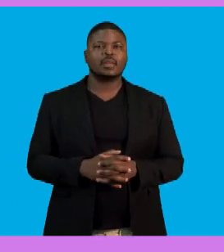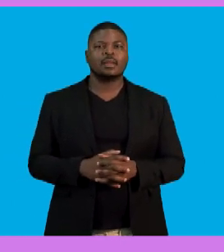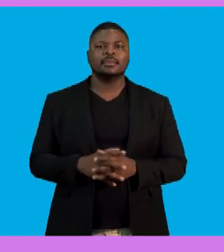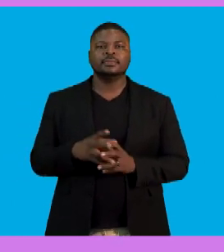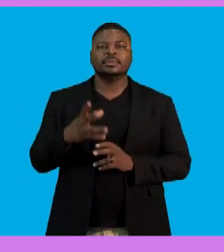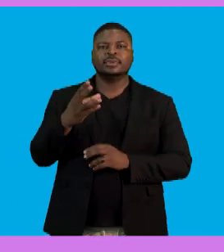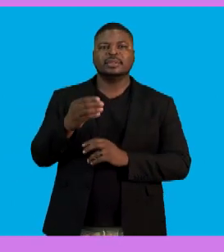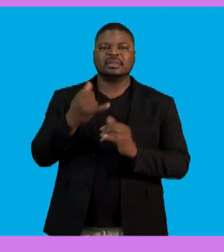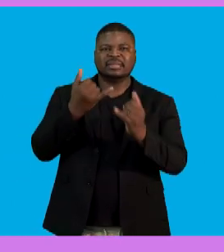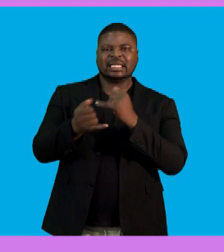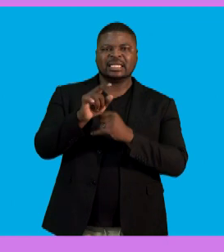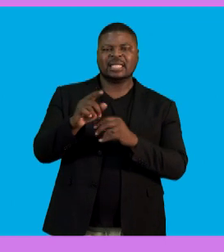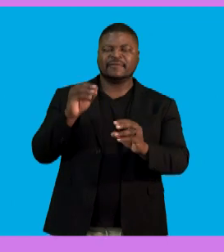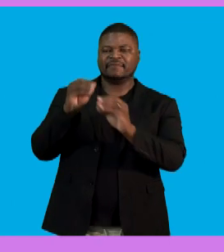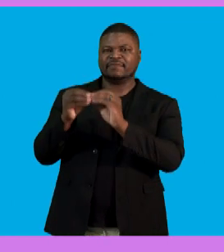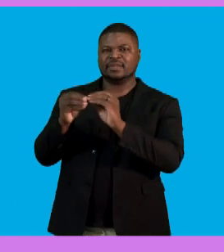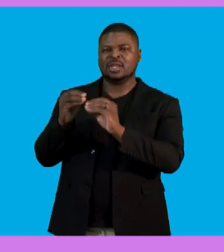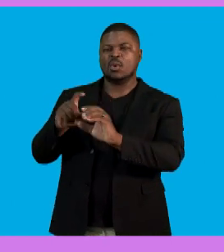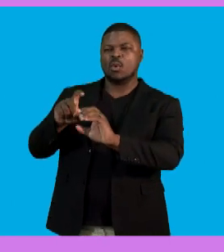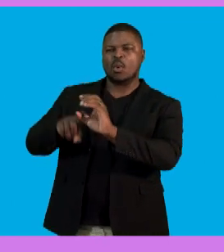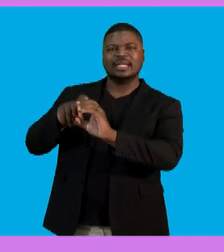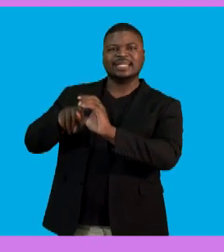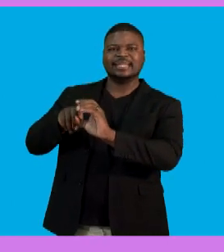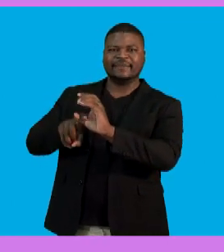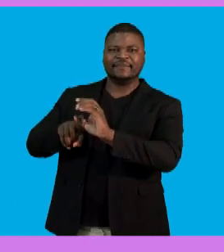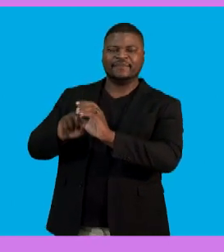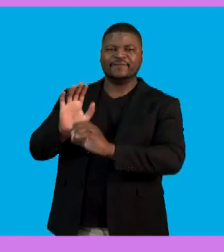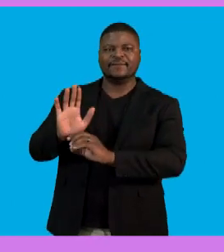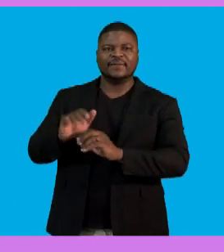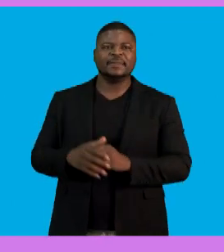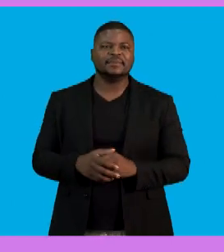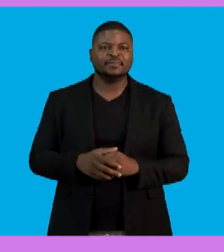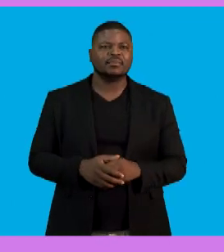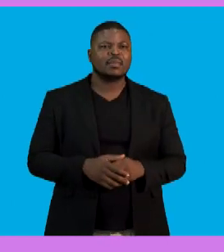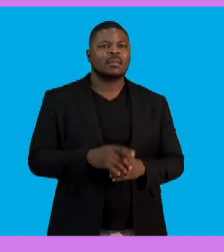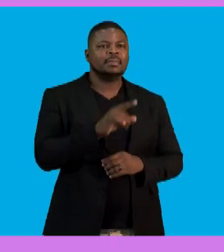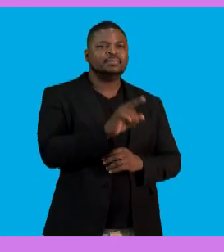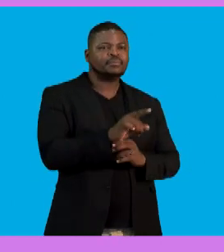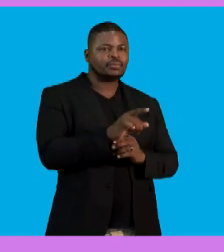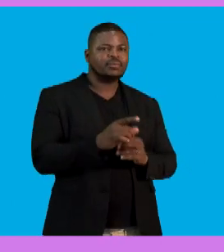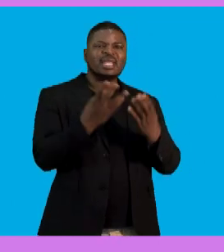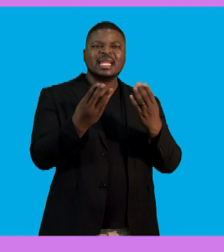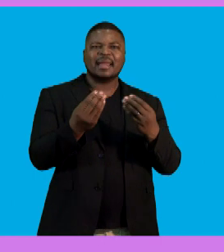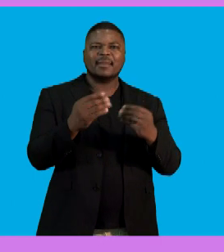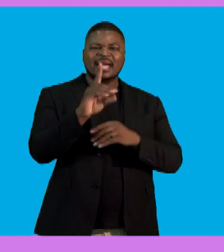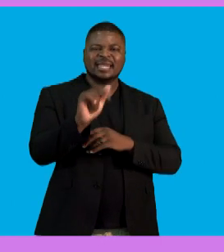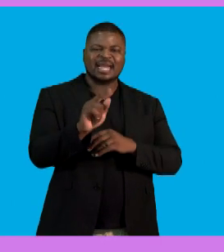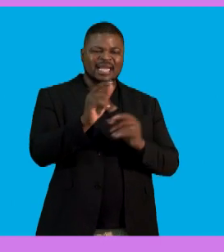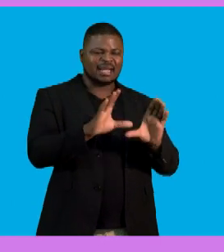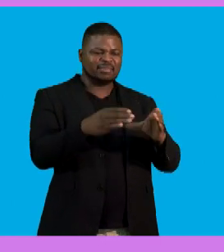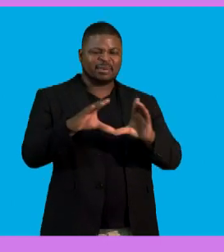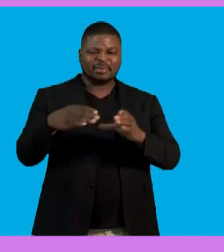Qualitative, there we go. Try and write that. Categorize numerical data into discrete and